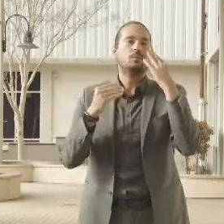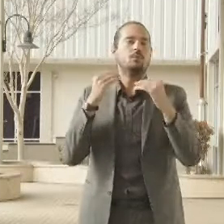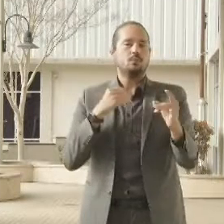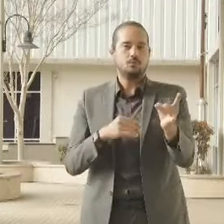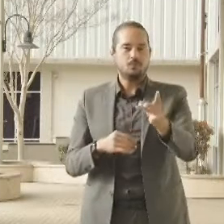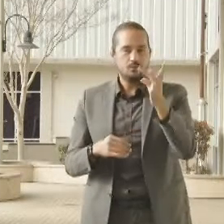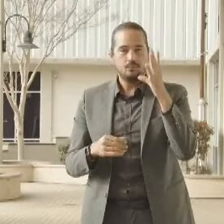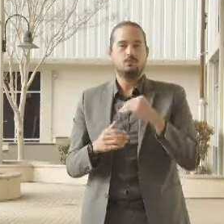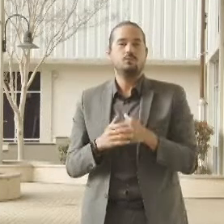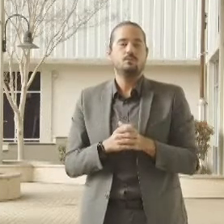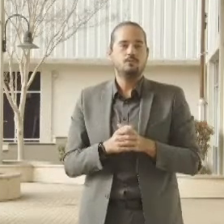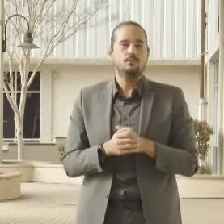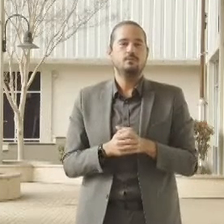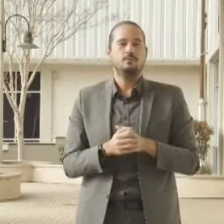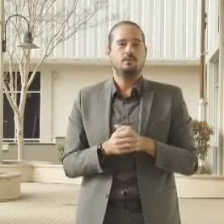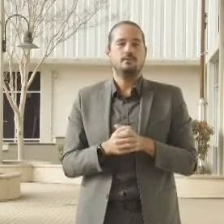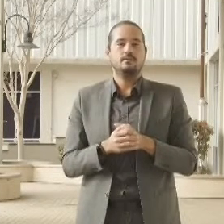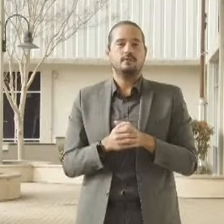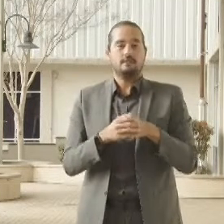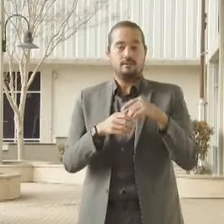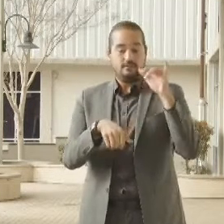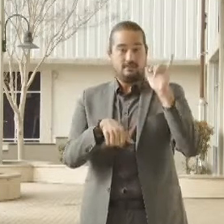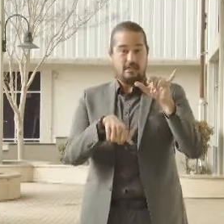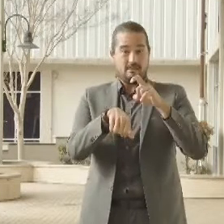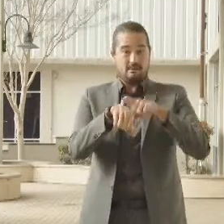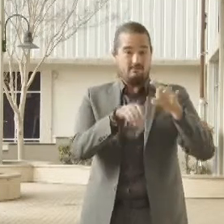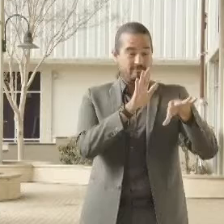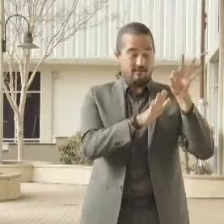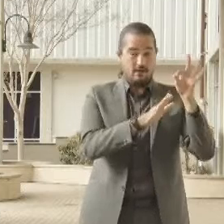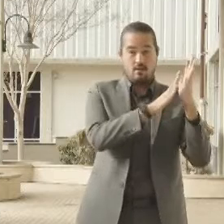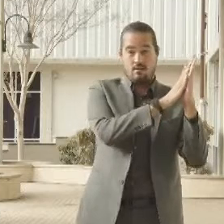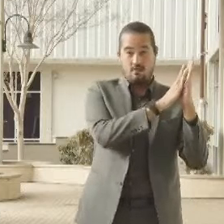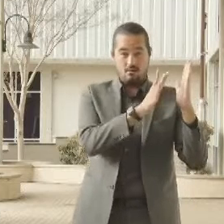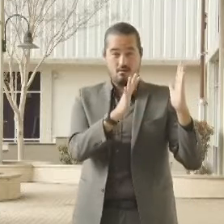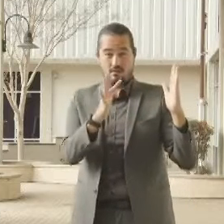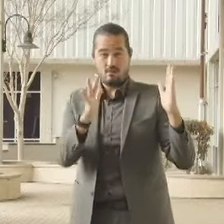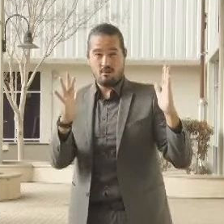that time, we've documented over